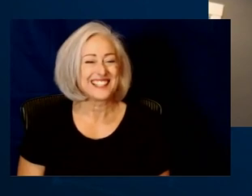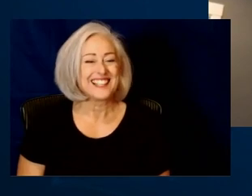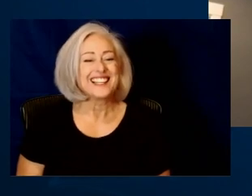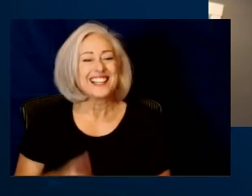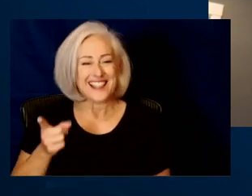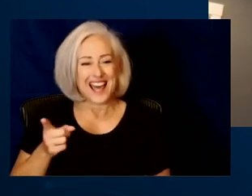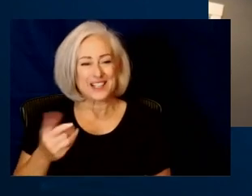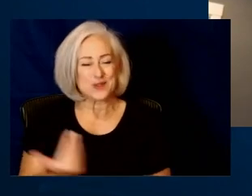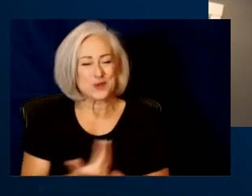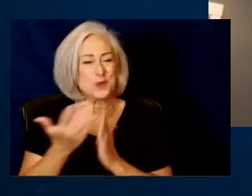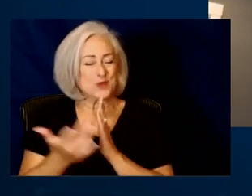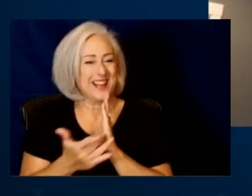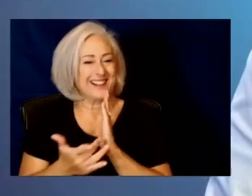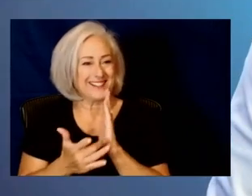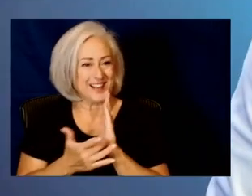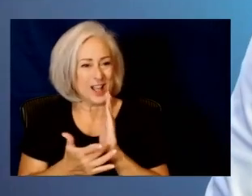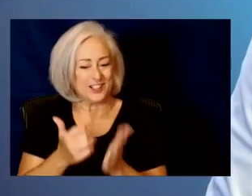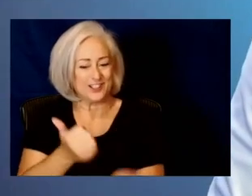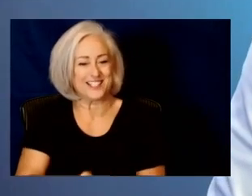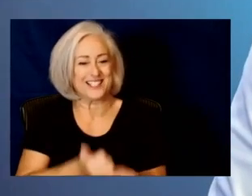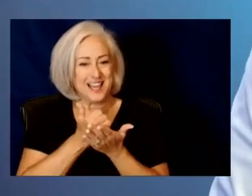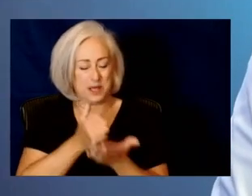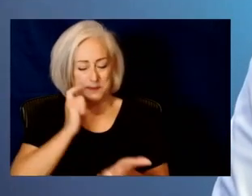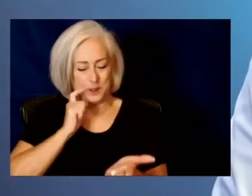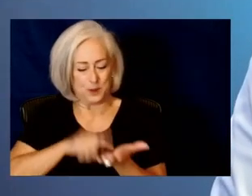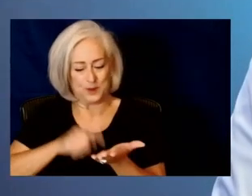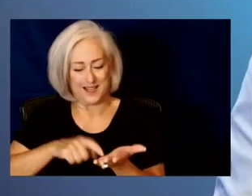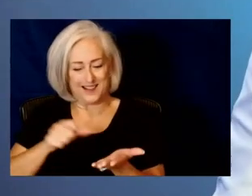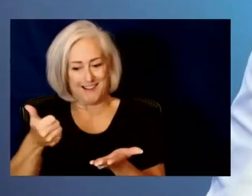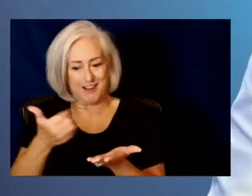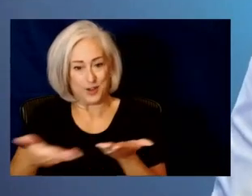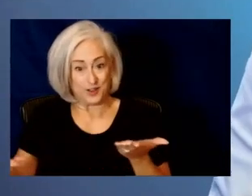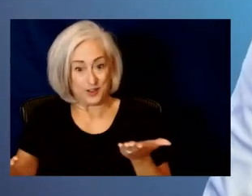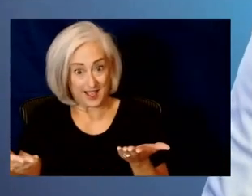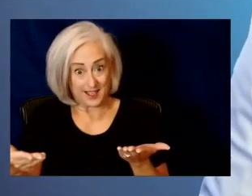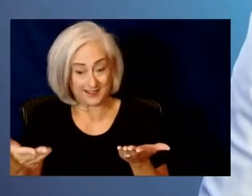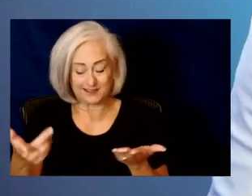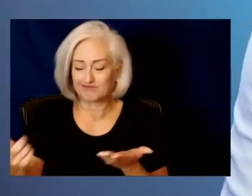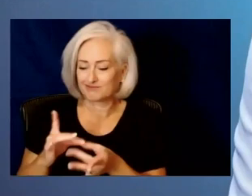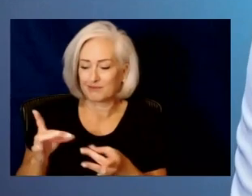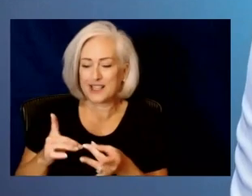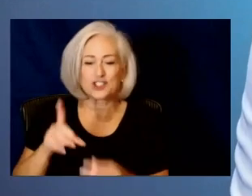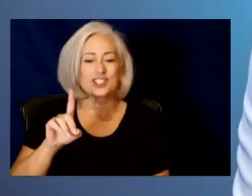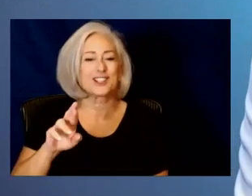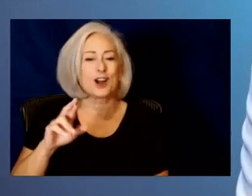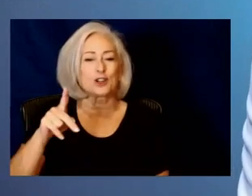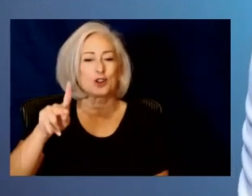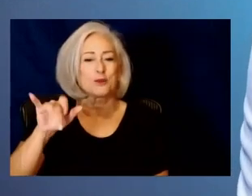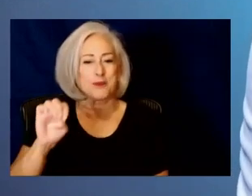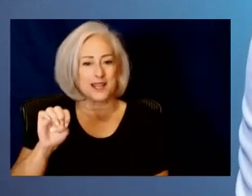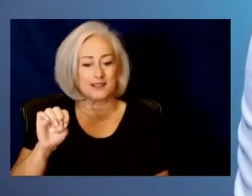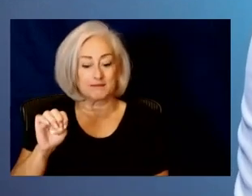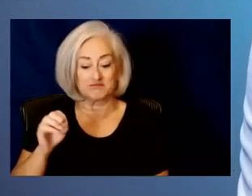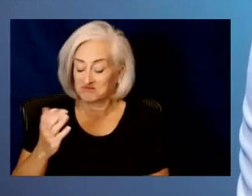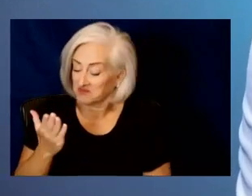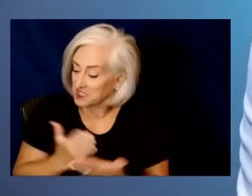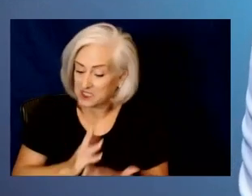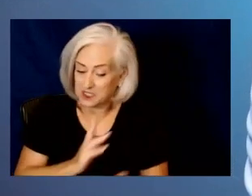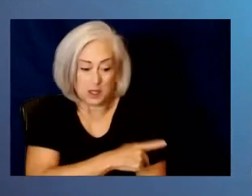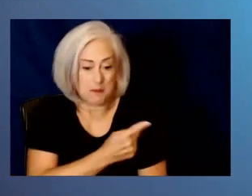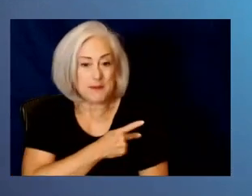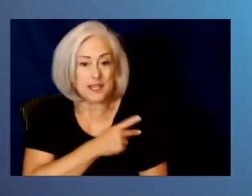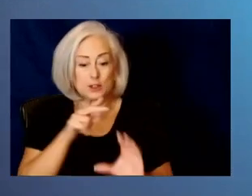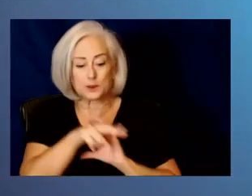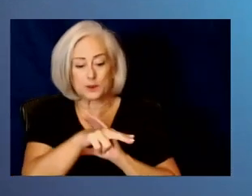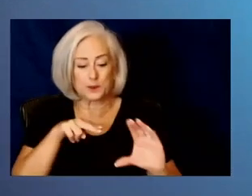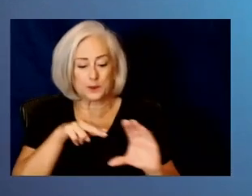technology helps us detect other things. As mentioned by Dr. Pike at the beginning, I've had patients screening for this, and